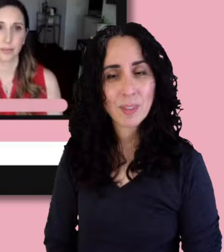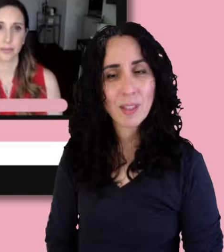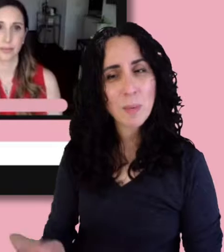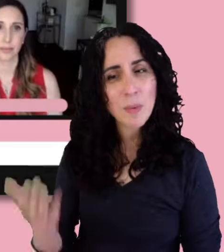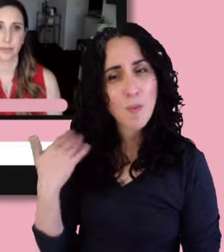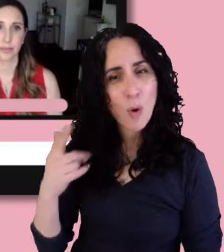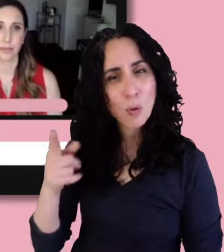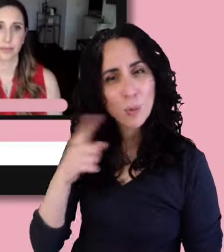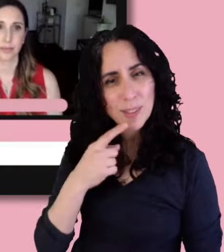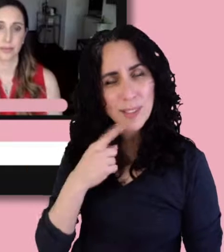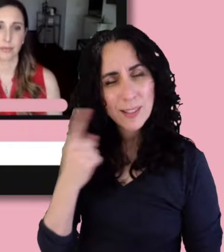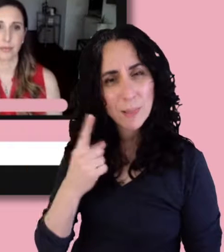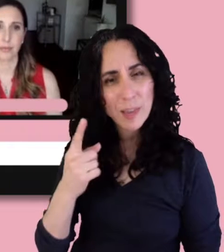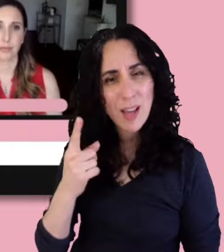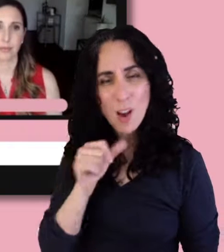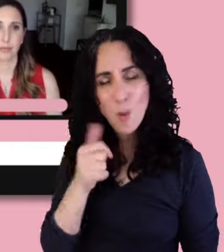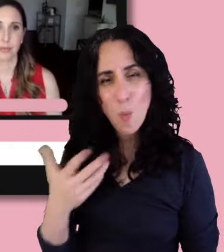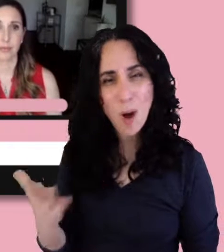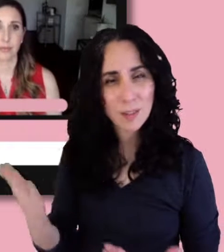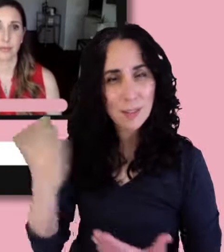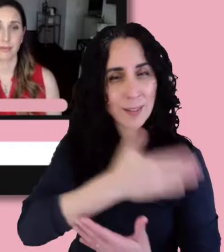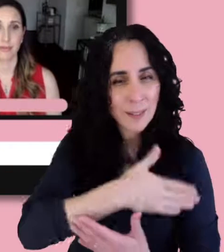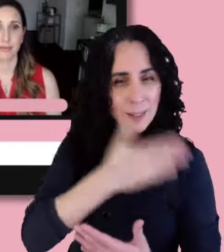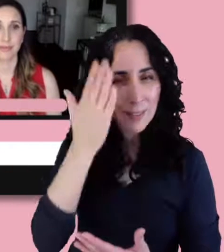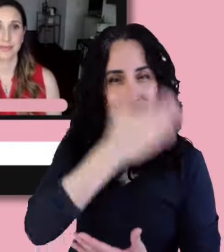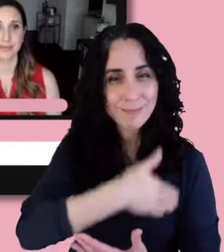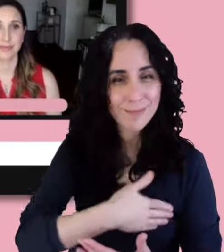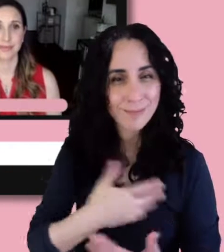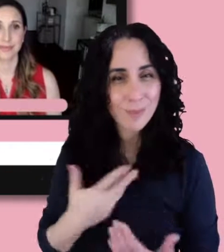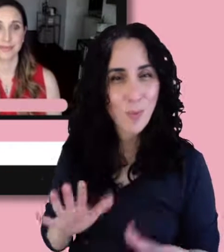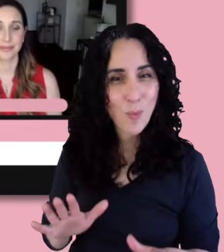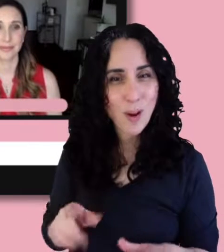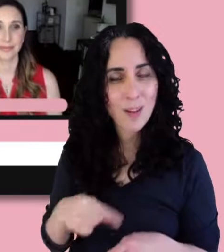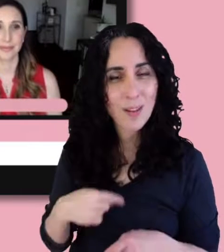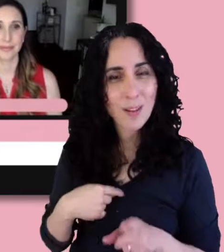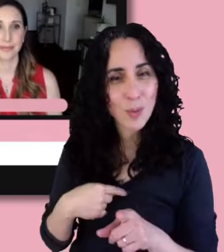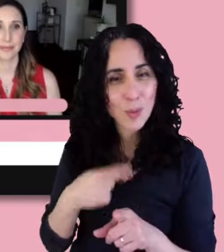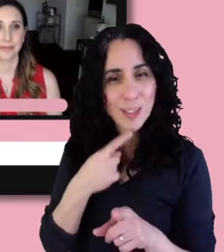term, Gina, before, and I don't want to fly right past it. You said